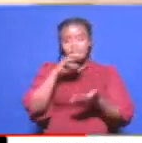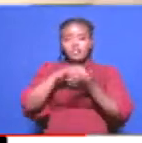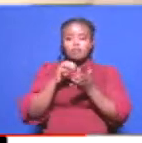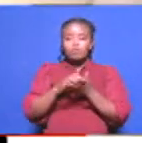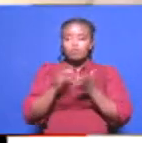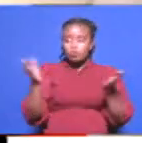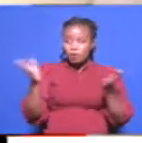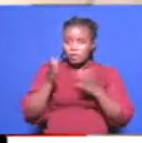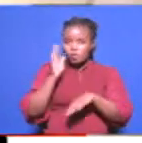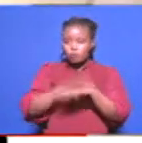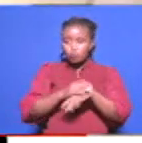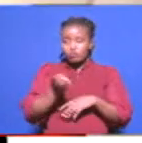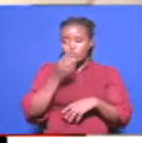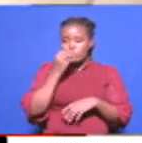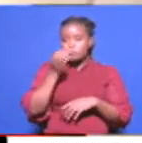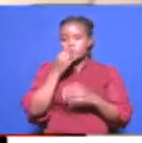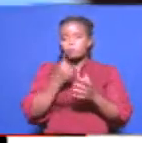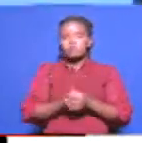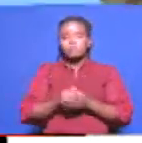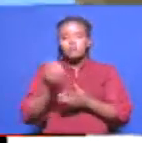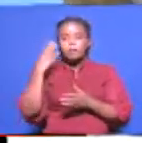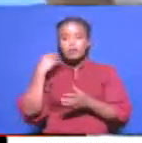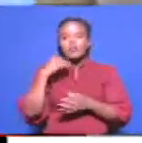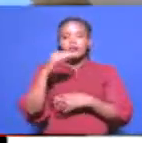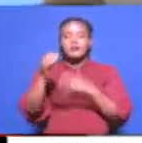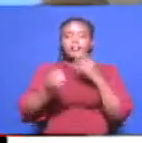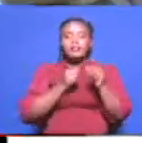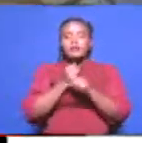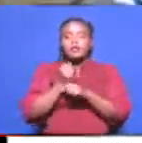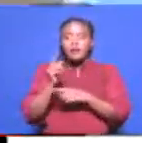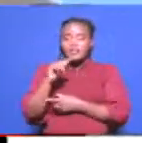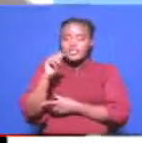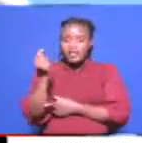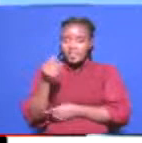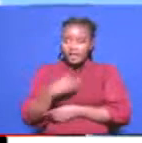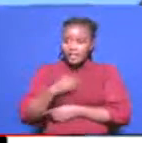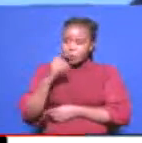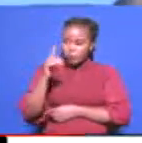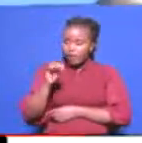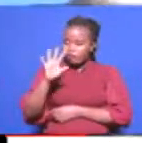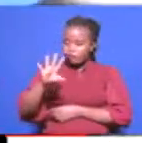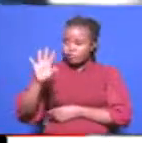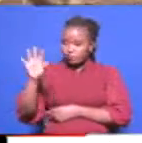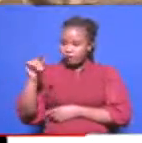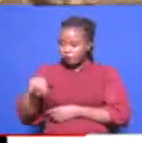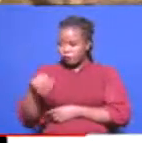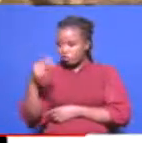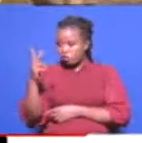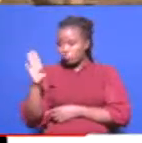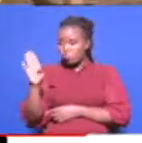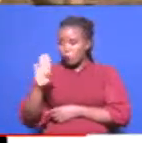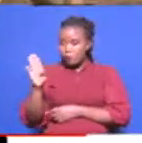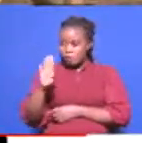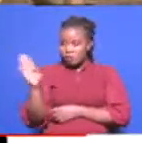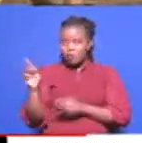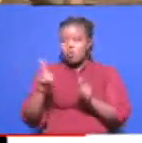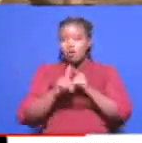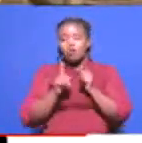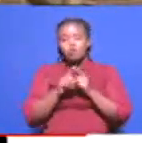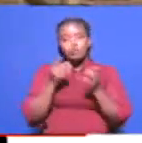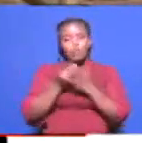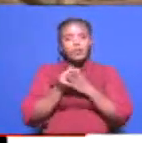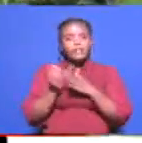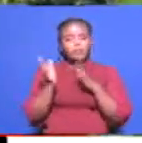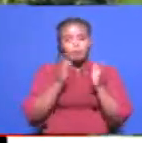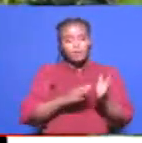consumption. Last year, Kenya food imports stood at 155.42 billion shillings, with the amount projected to increase this year due